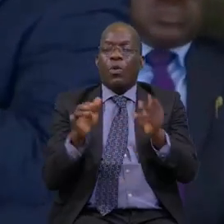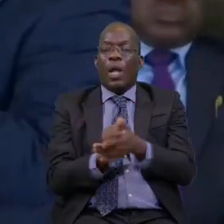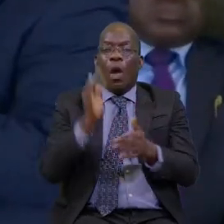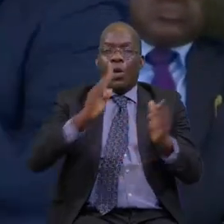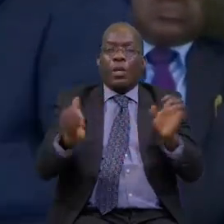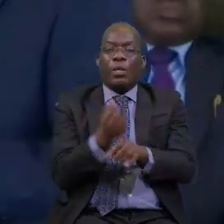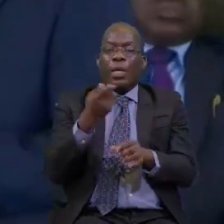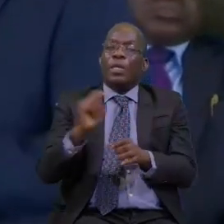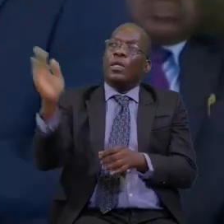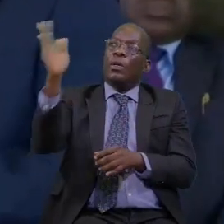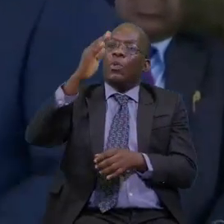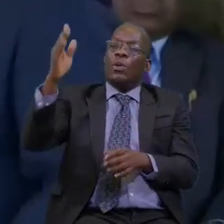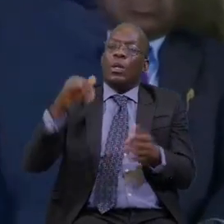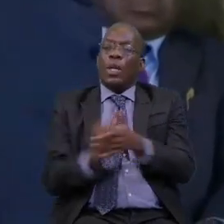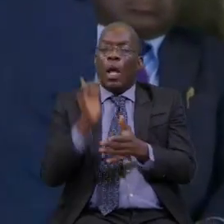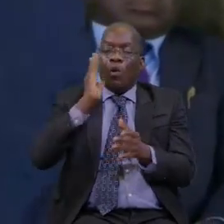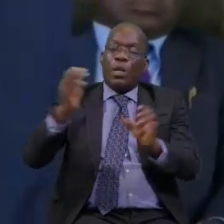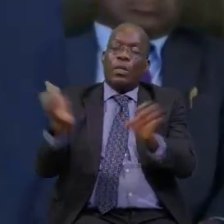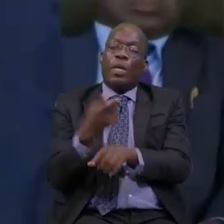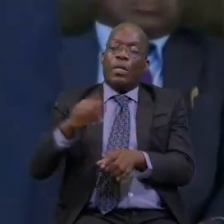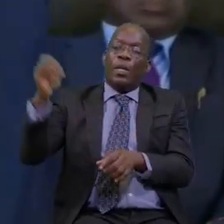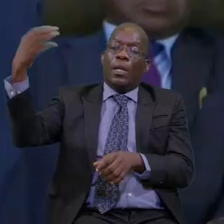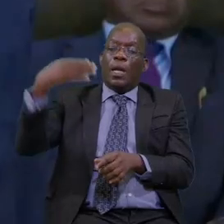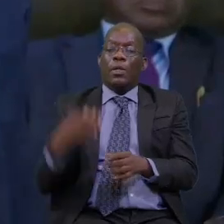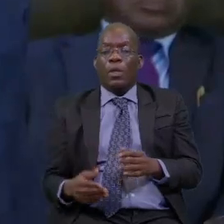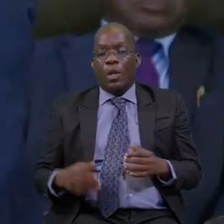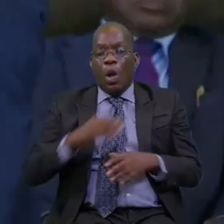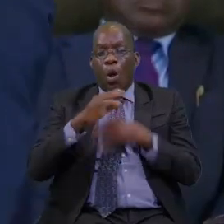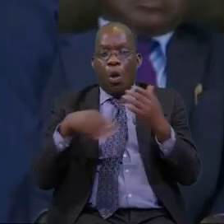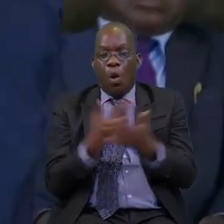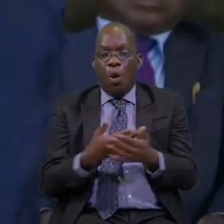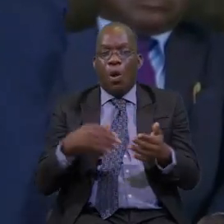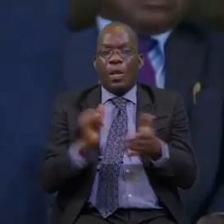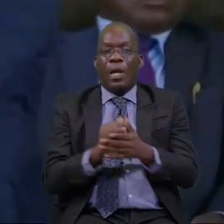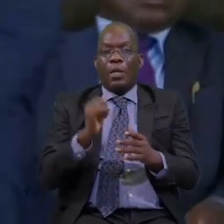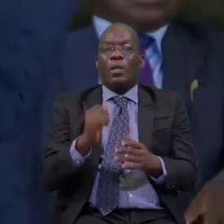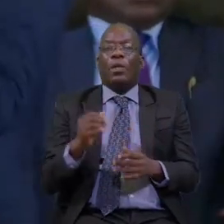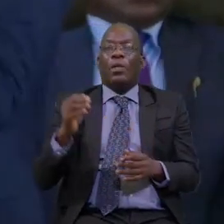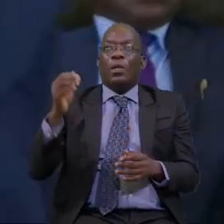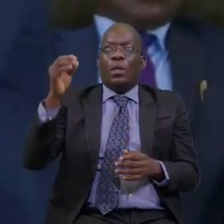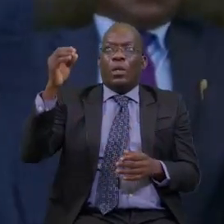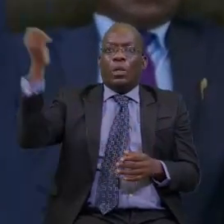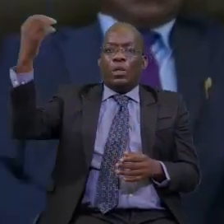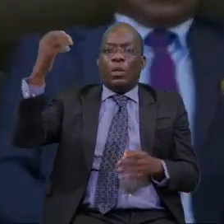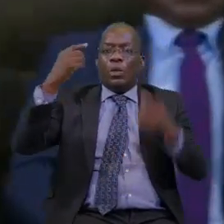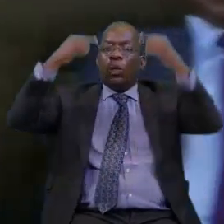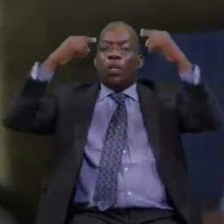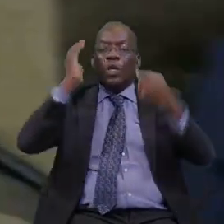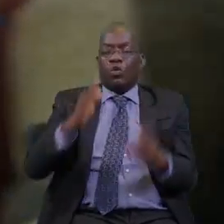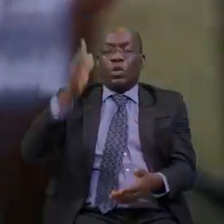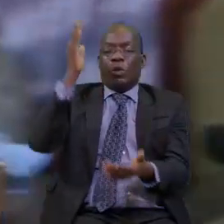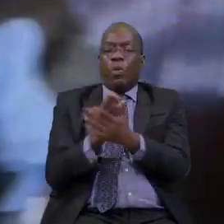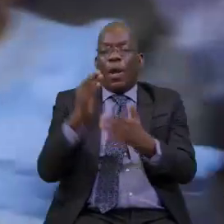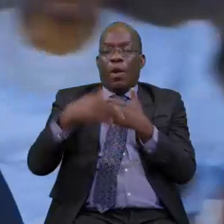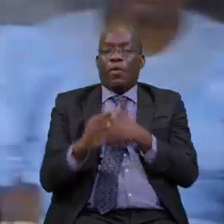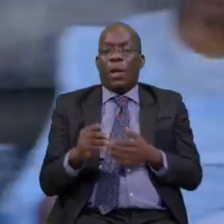take up the torch. Otherwise, all the success will be buried after you are gone. All the success will be